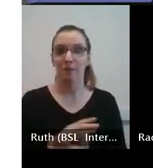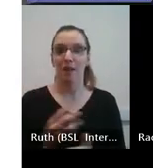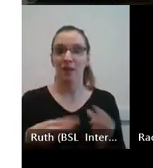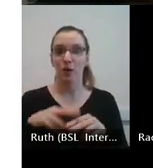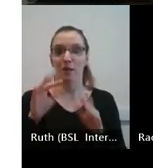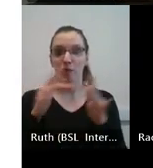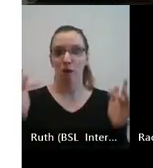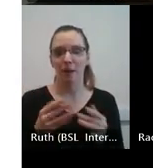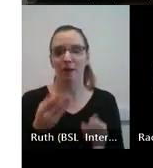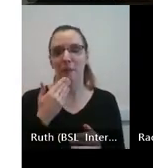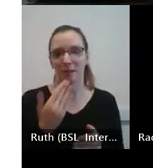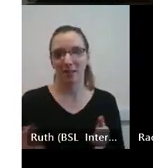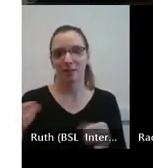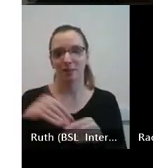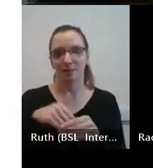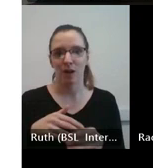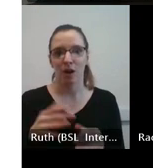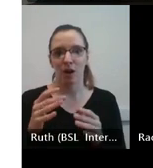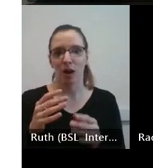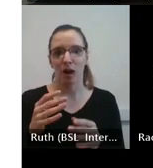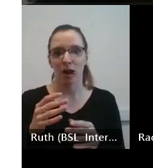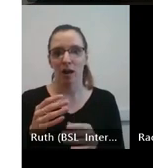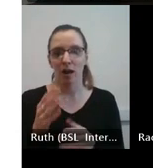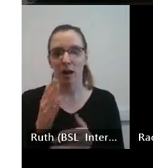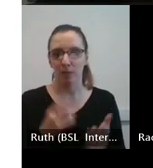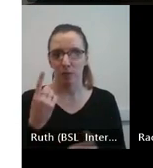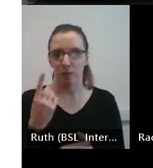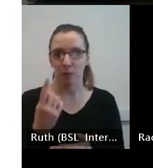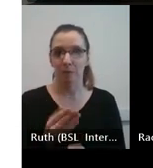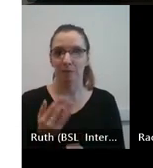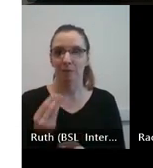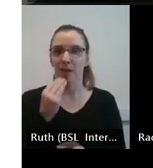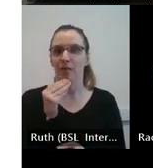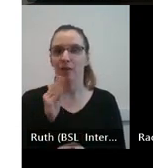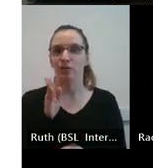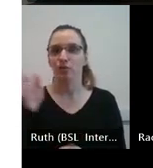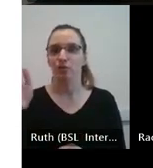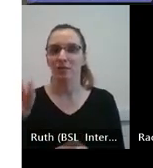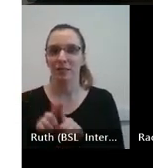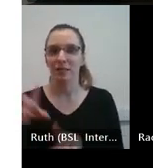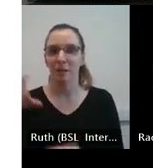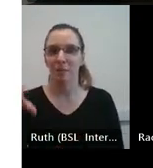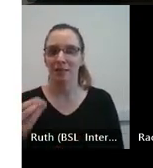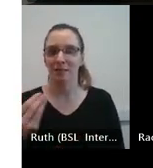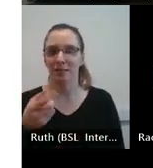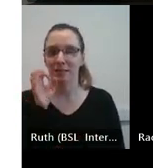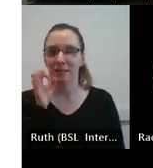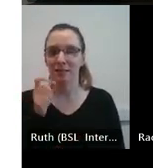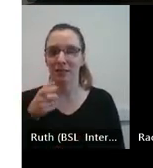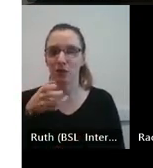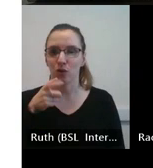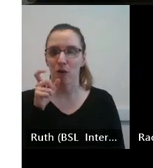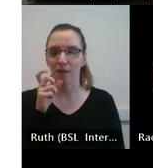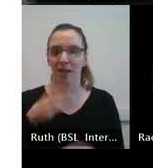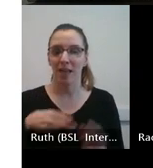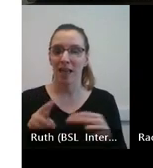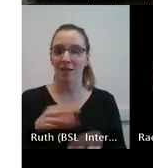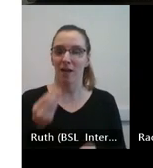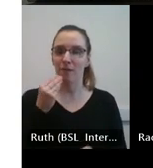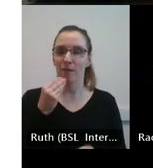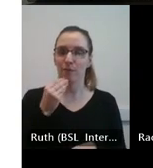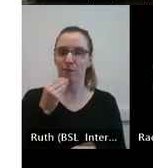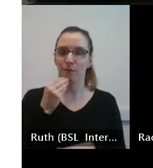please rejoin at 1:30. Lunch is out where you have found tea and coffee. If you have told us about any dietary needs, there'll